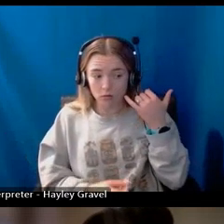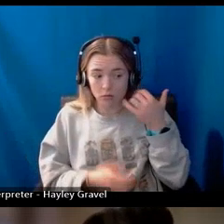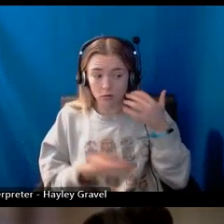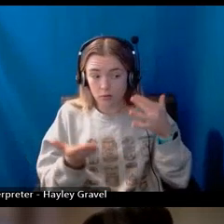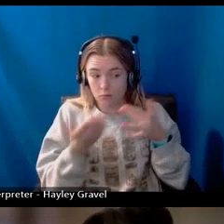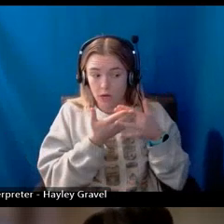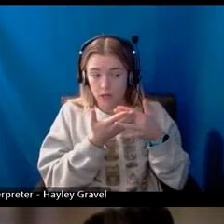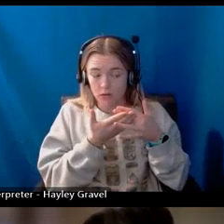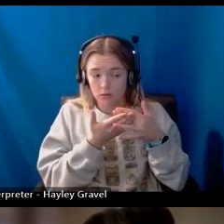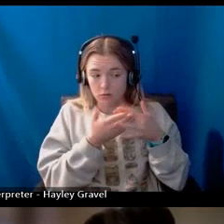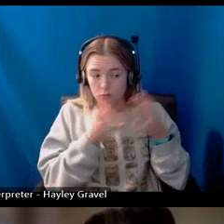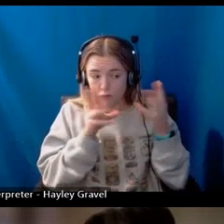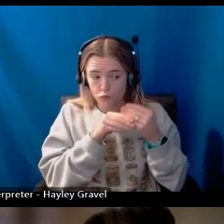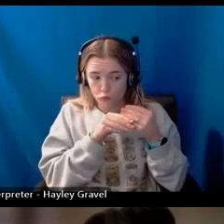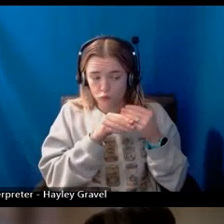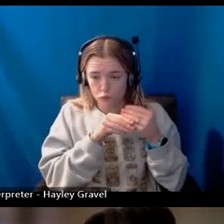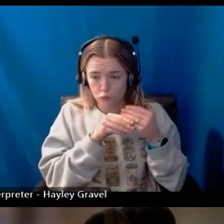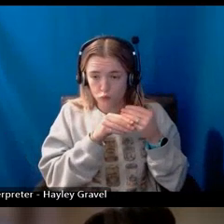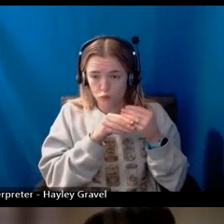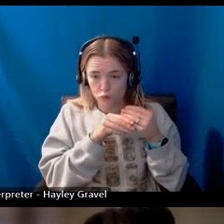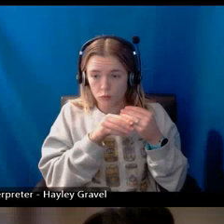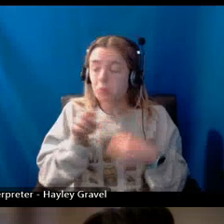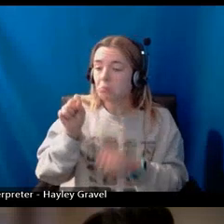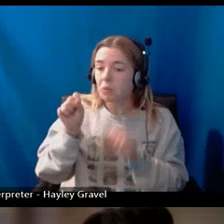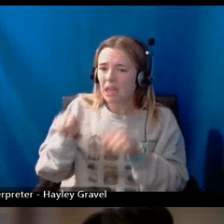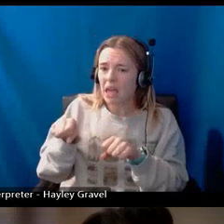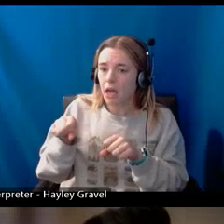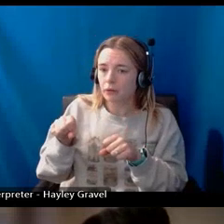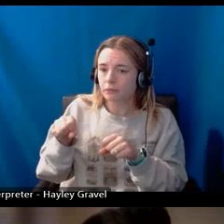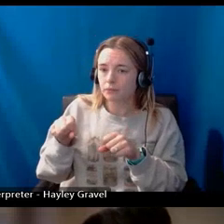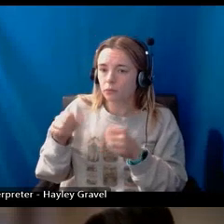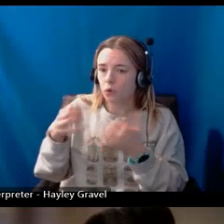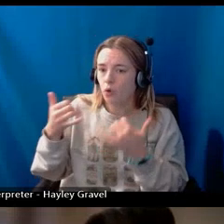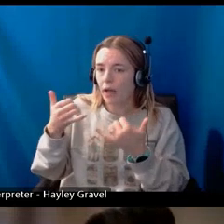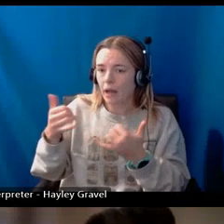here? That, or you can call me now.